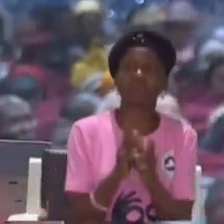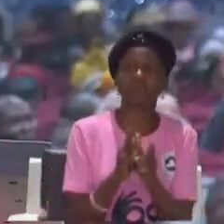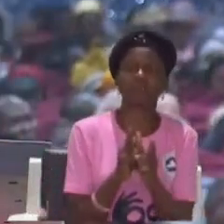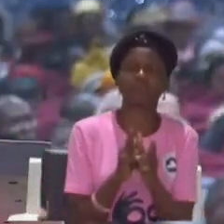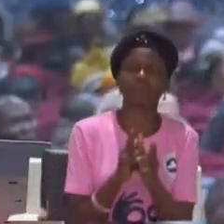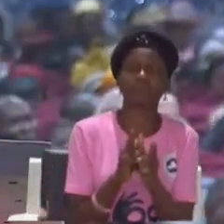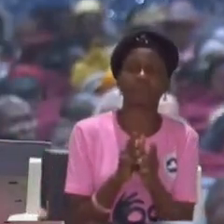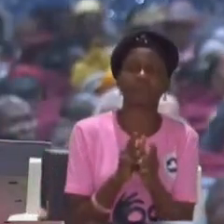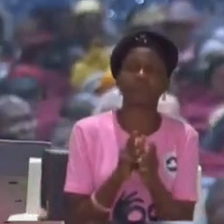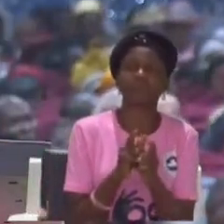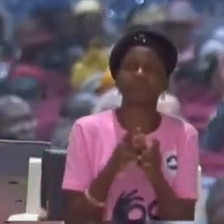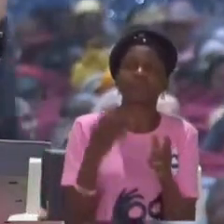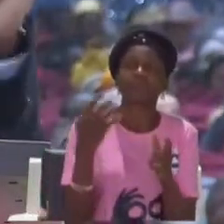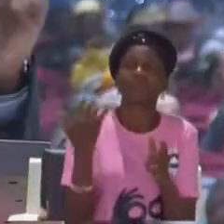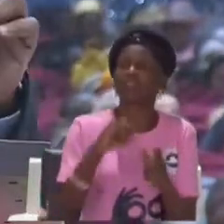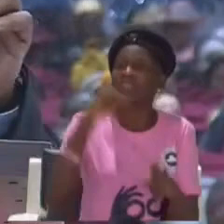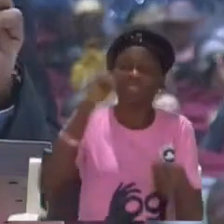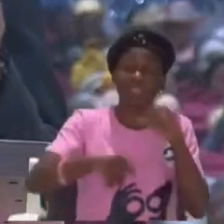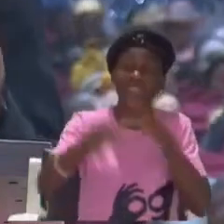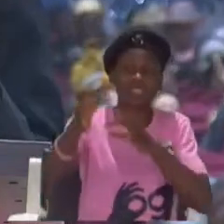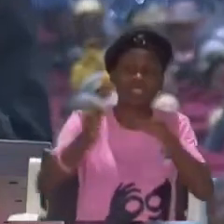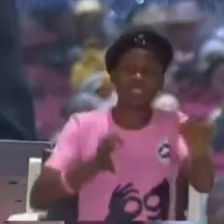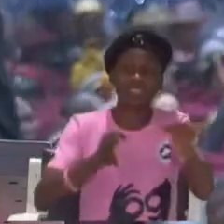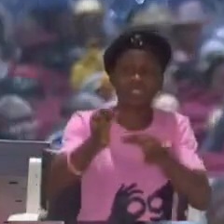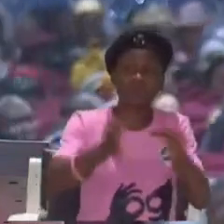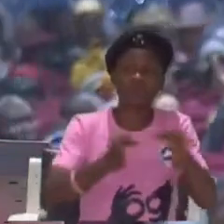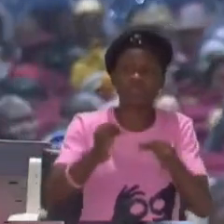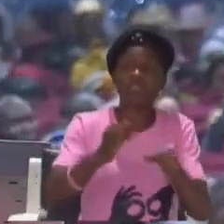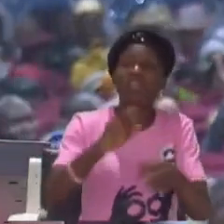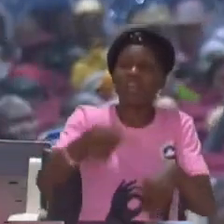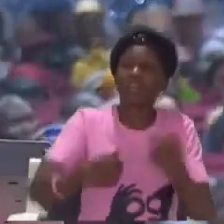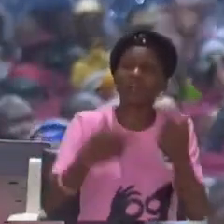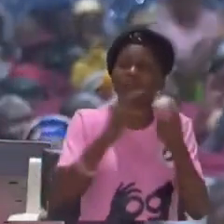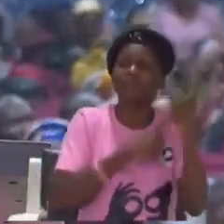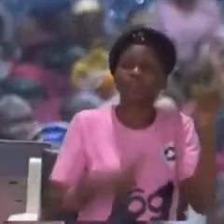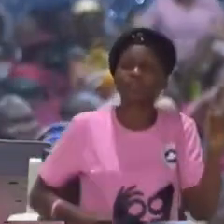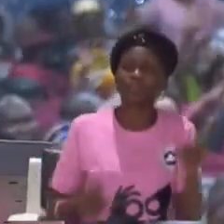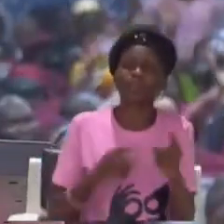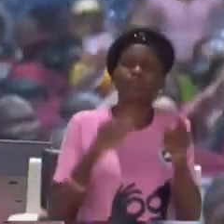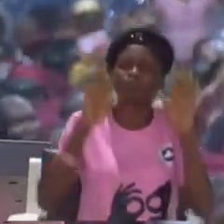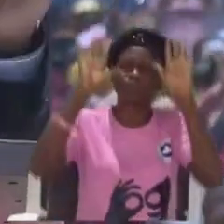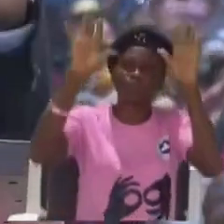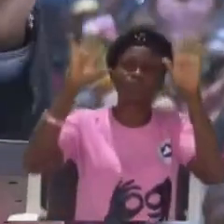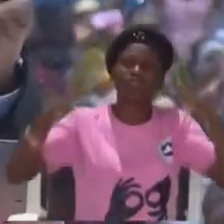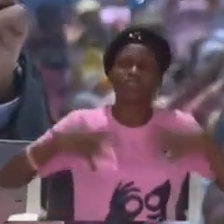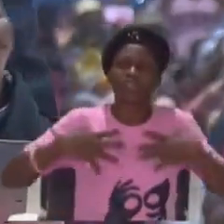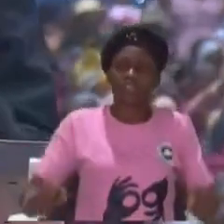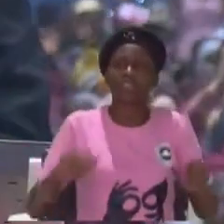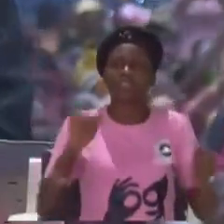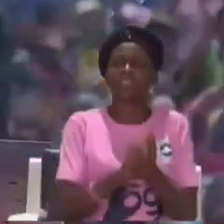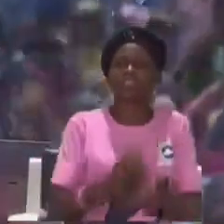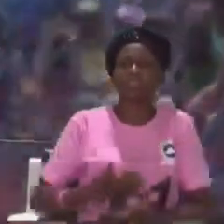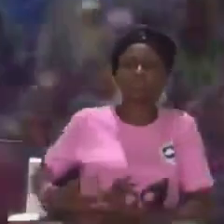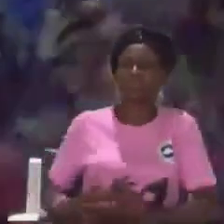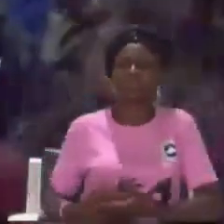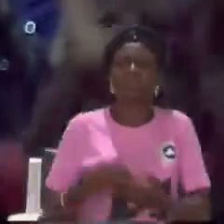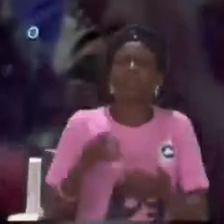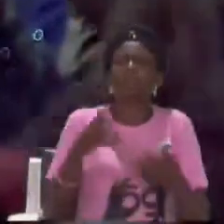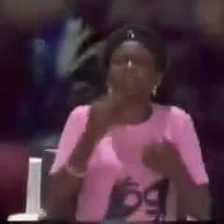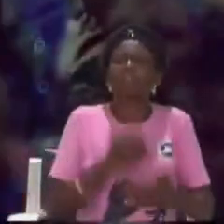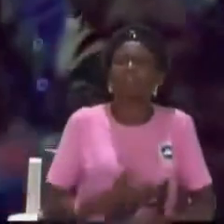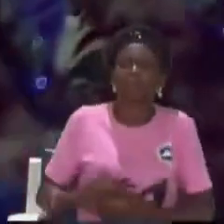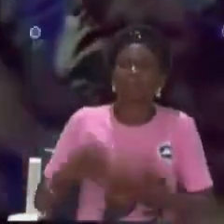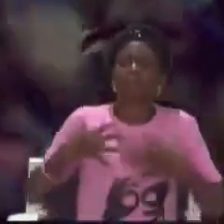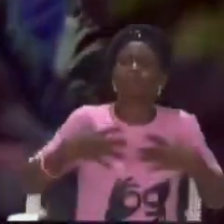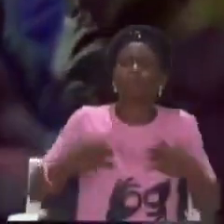God, they cannot explain how the Lord supernaturally healed her. The baby is